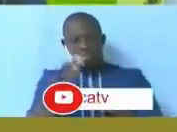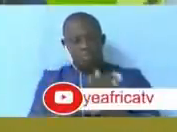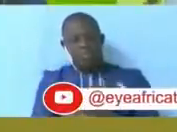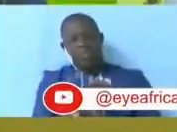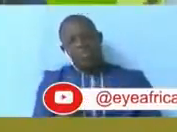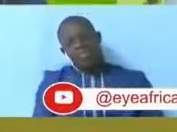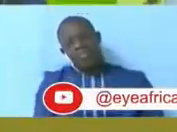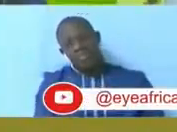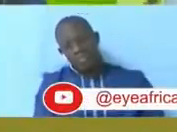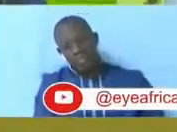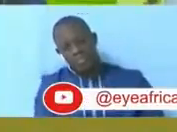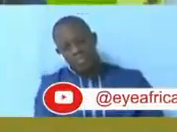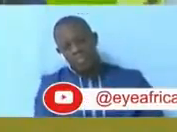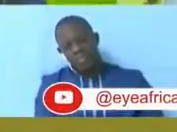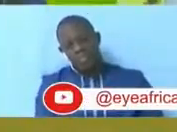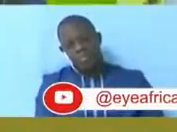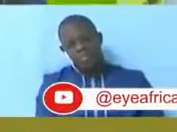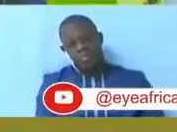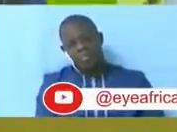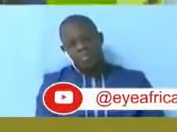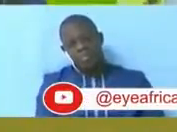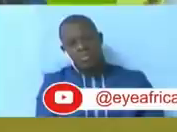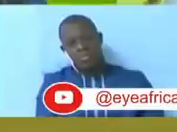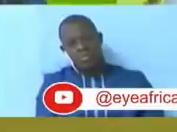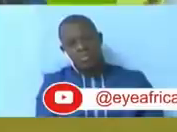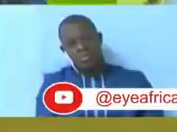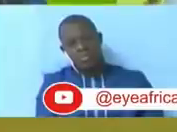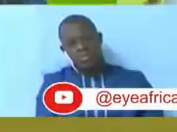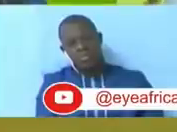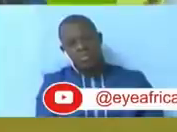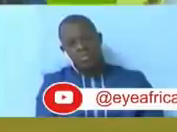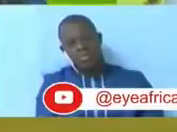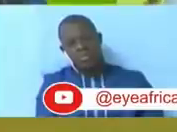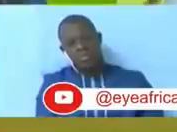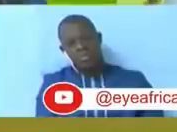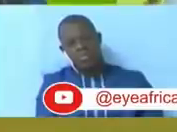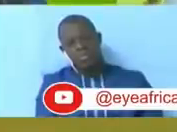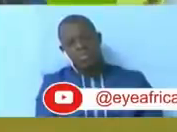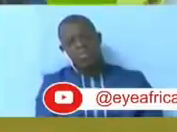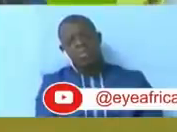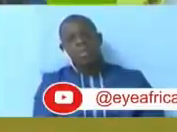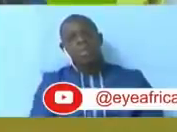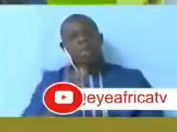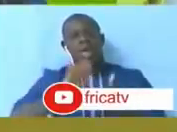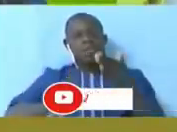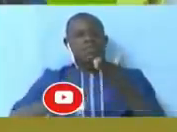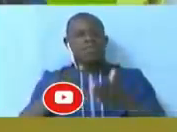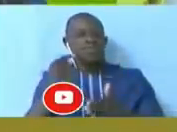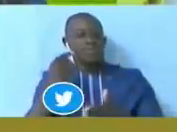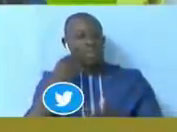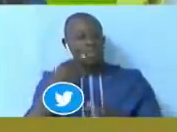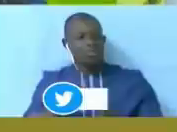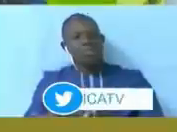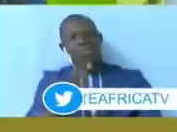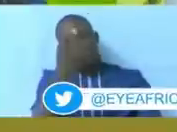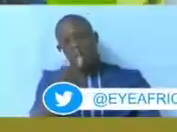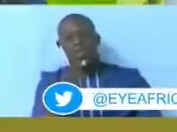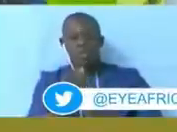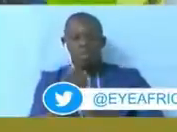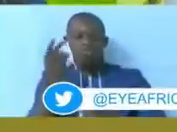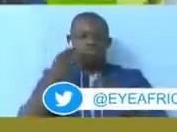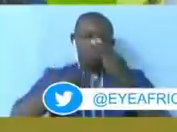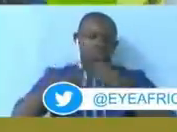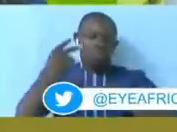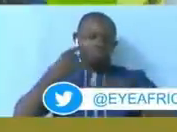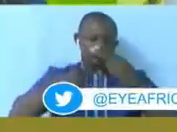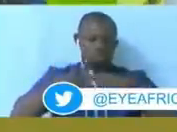lethargy, that at the end of the day, it will only become stories in